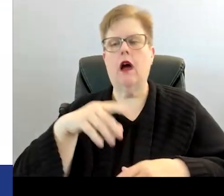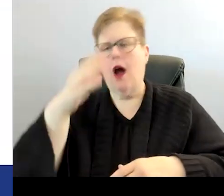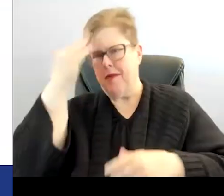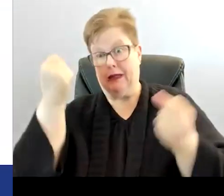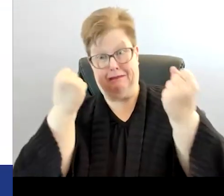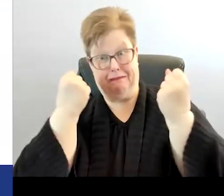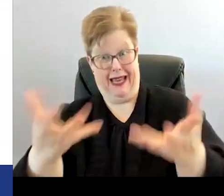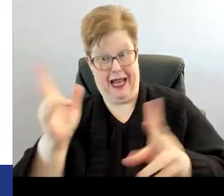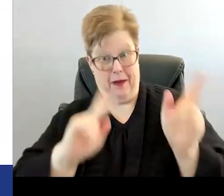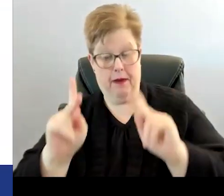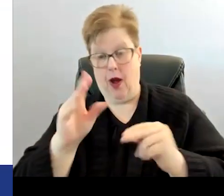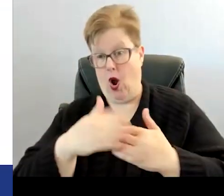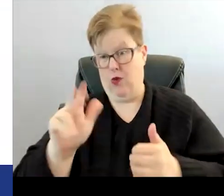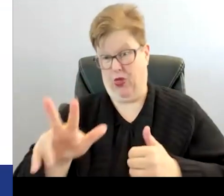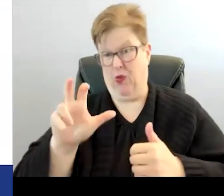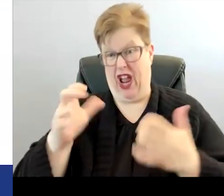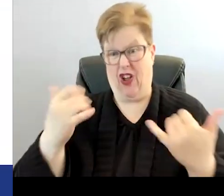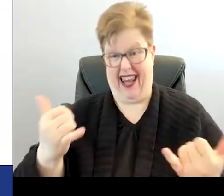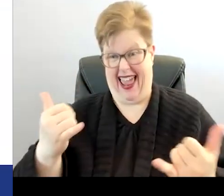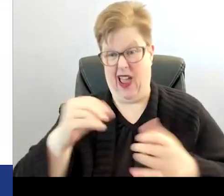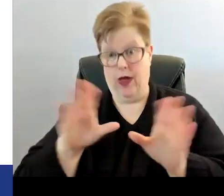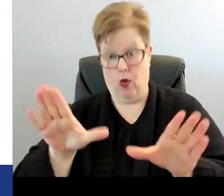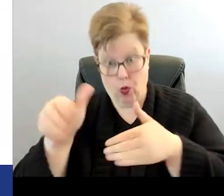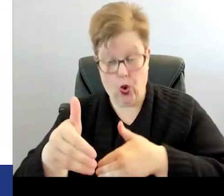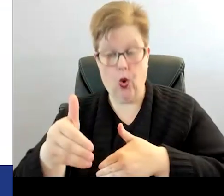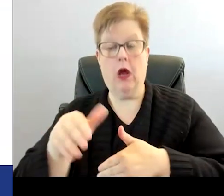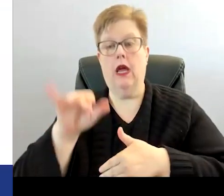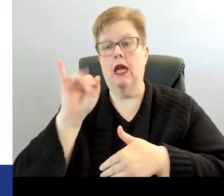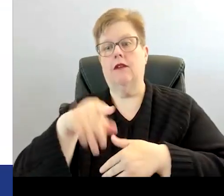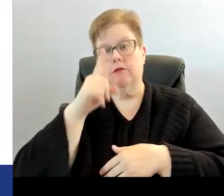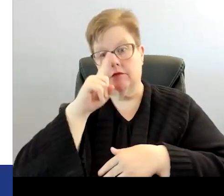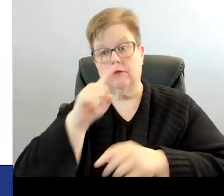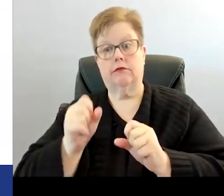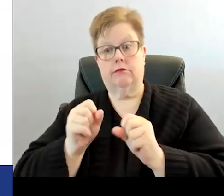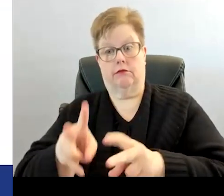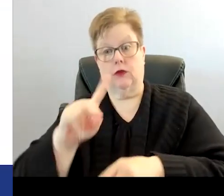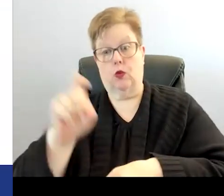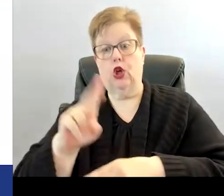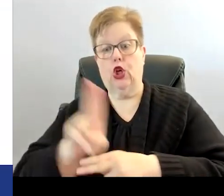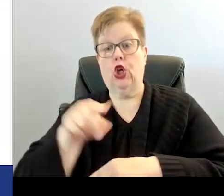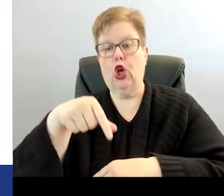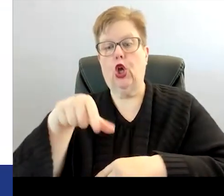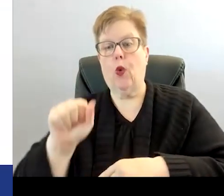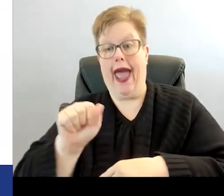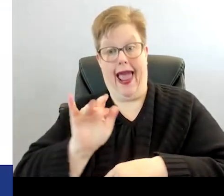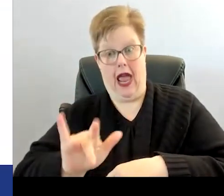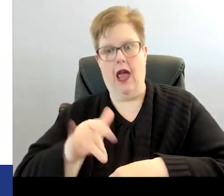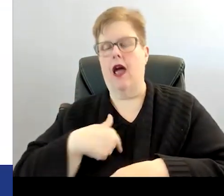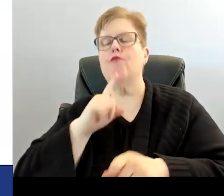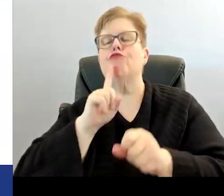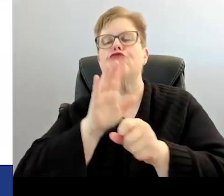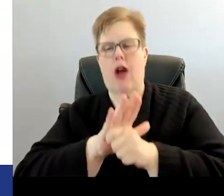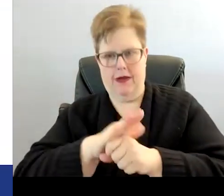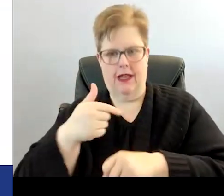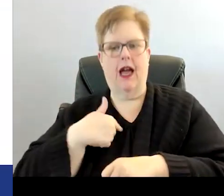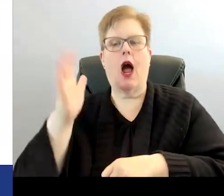so many of you, there's almost 300 of you in the room. If you could ask your question using the QA button, I promise